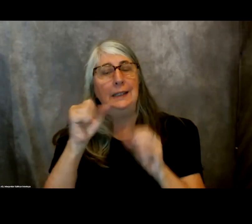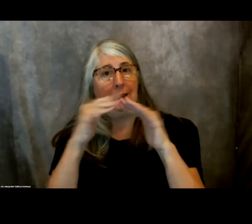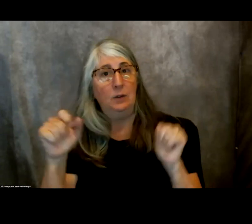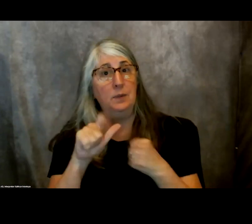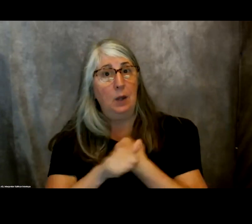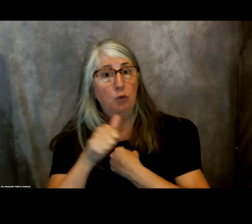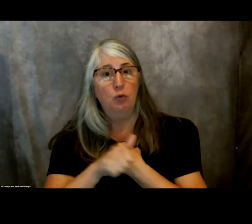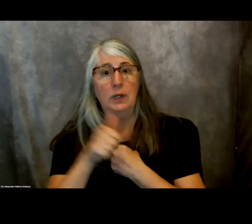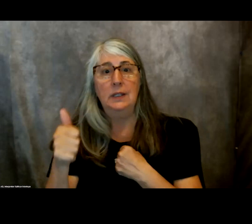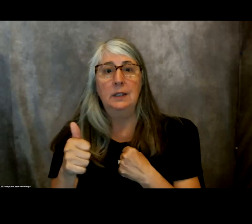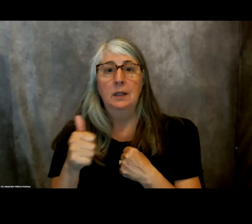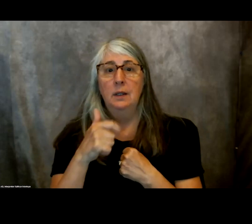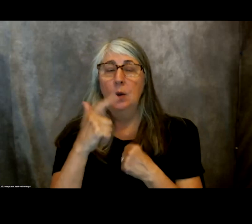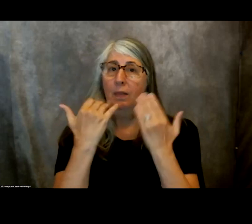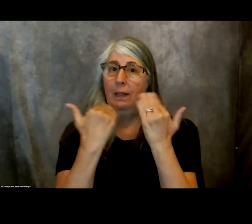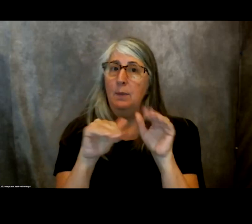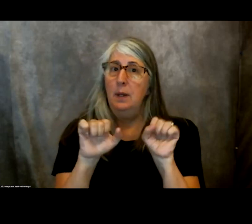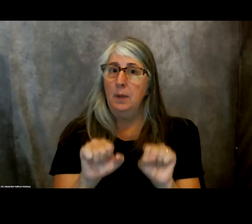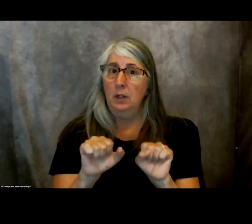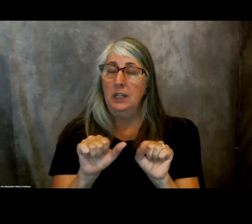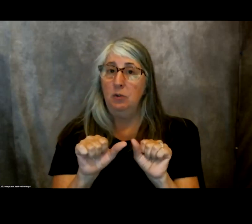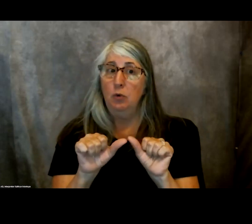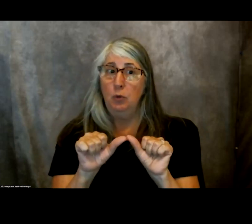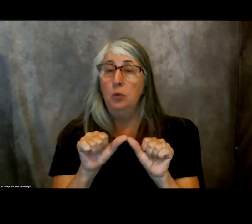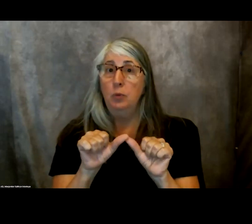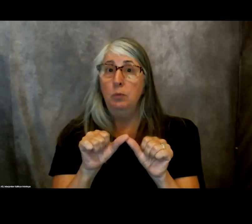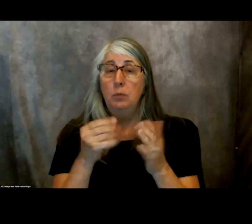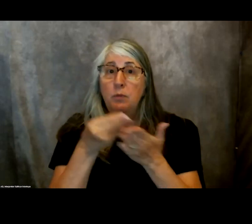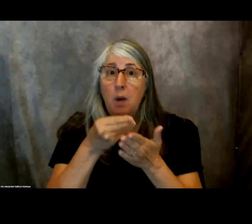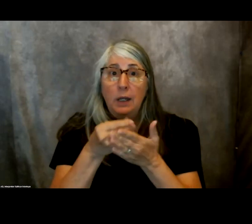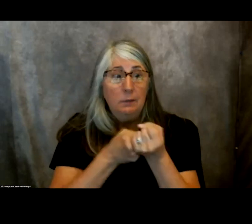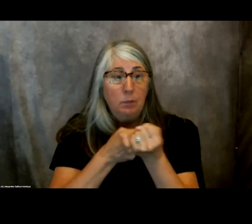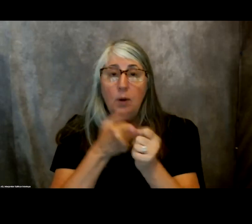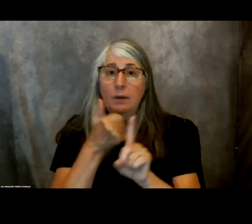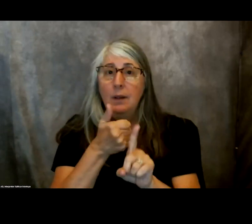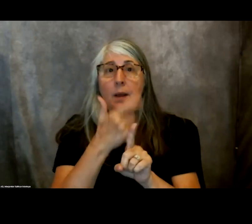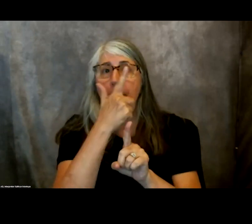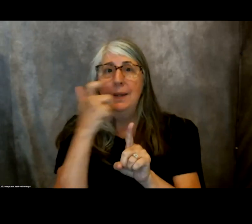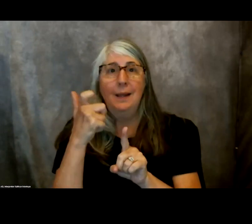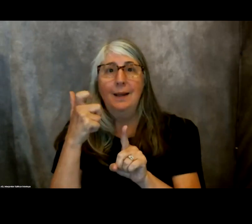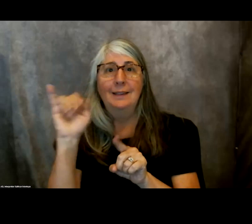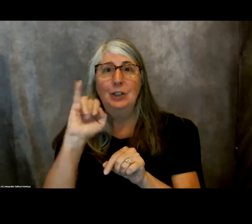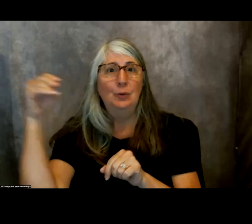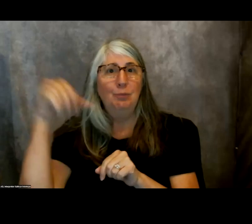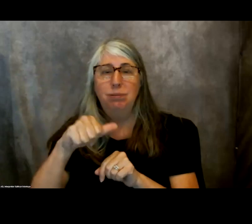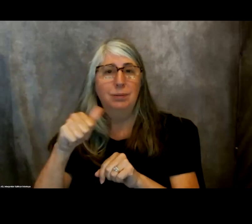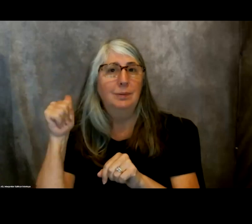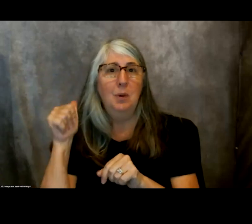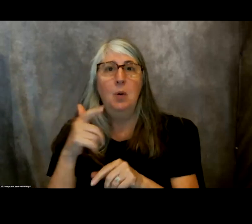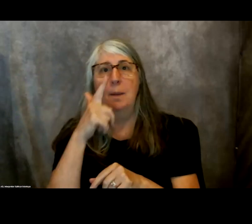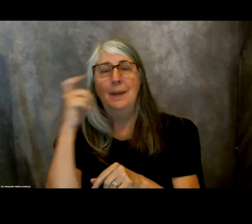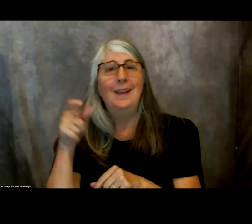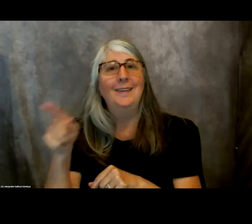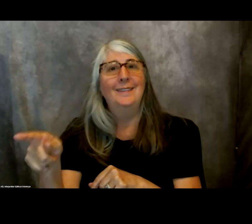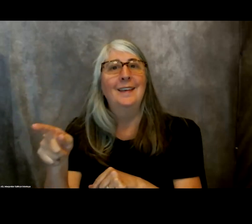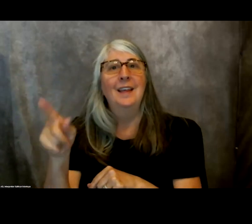with limited ability to self-sustain due to a reimbursement system fraught with loopholes, pitfalls